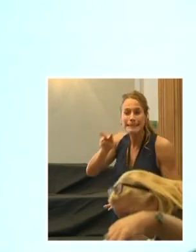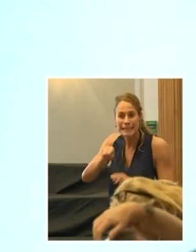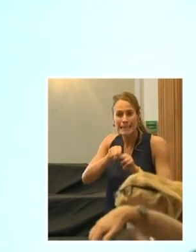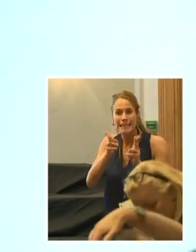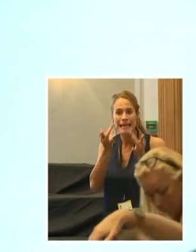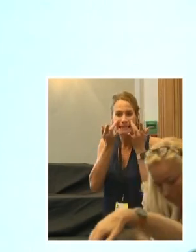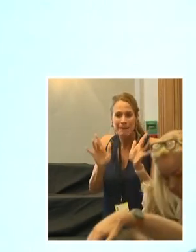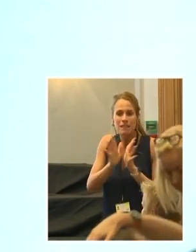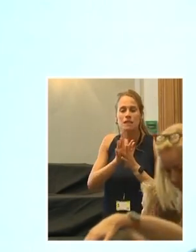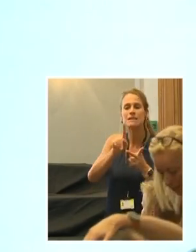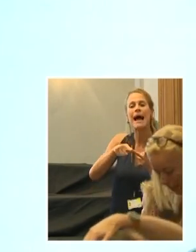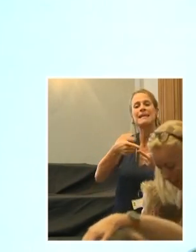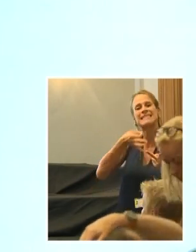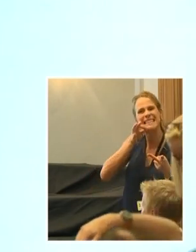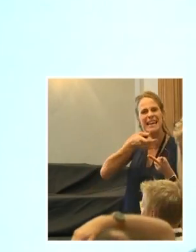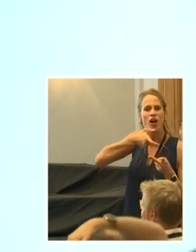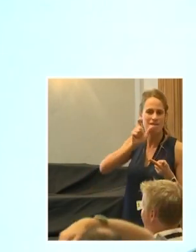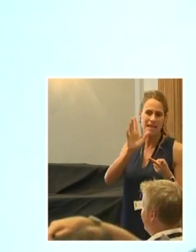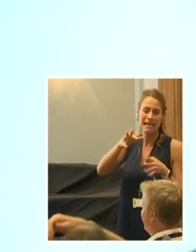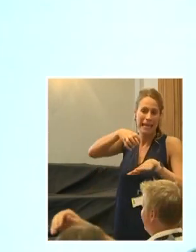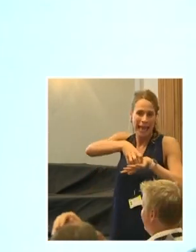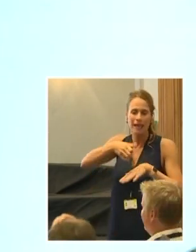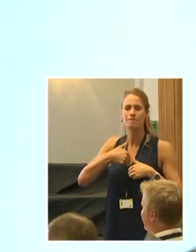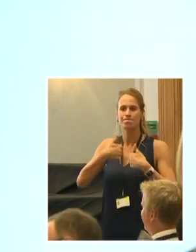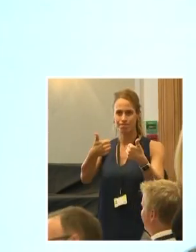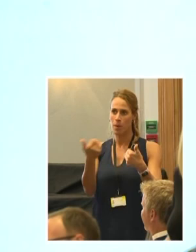tea, and we will resume back in